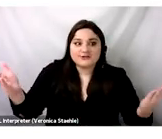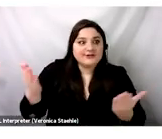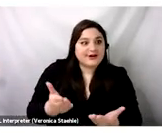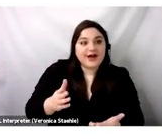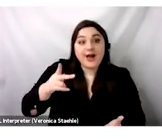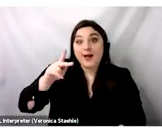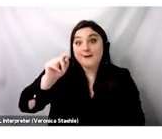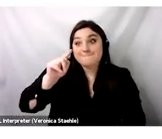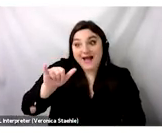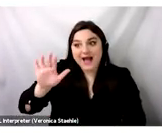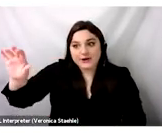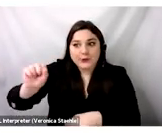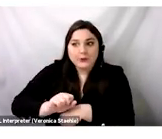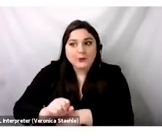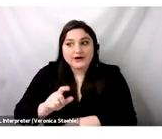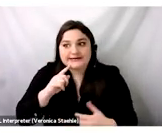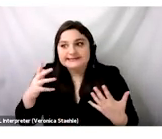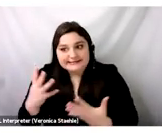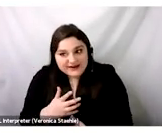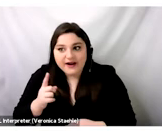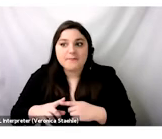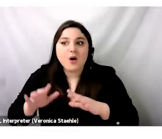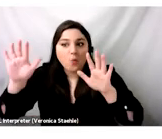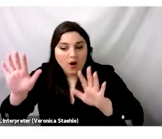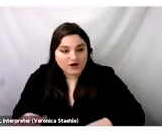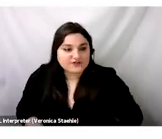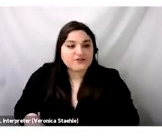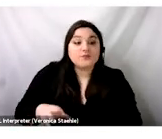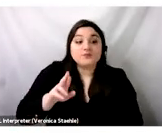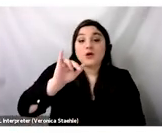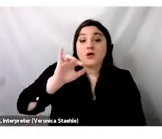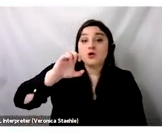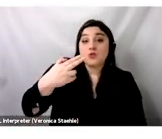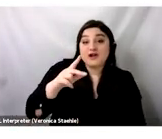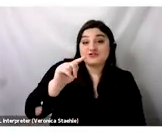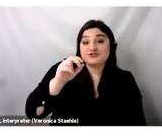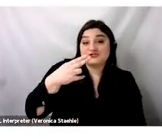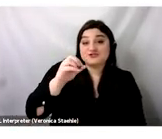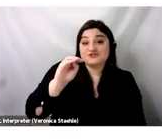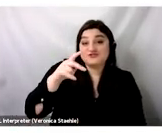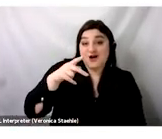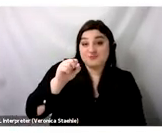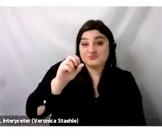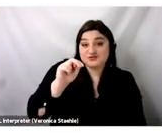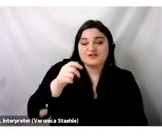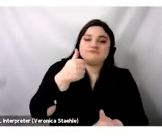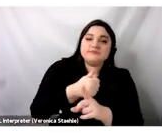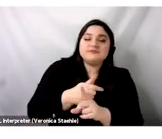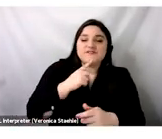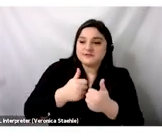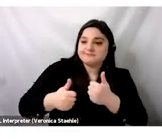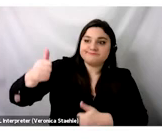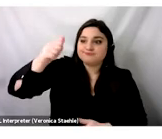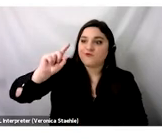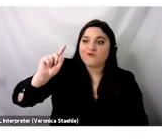terrifying, but cutting edge. Rich Thompson is considered the father of microplastics, who really put this concept on the map